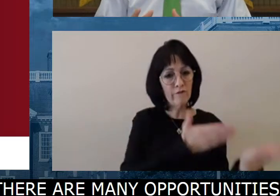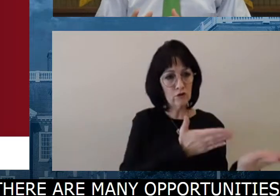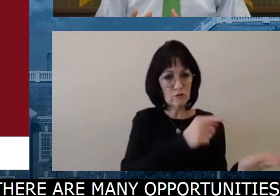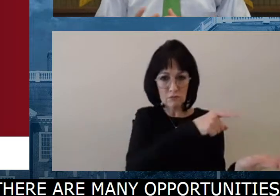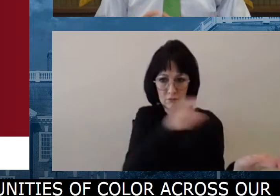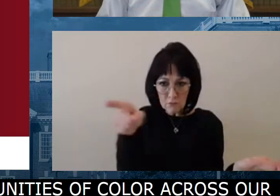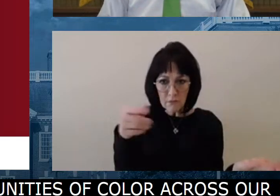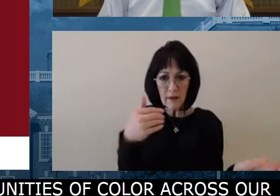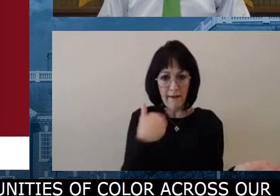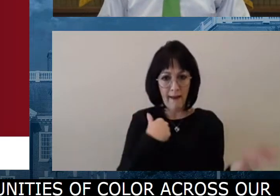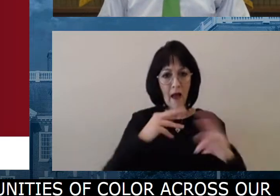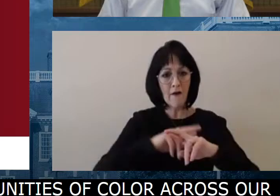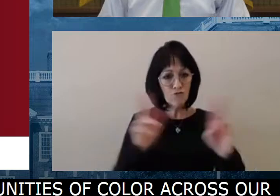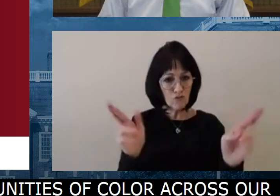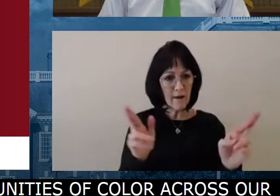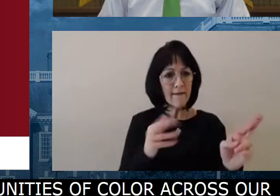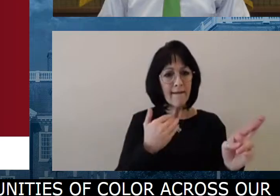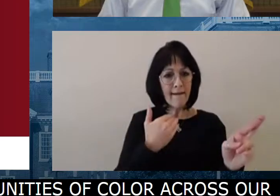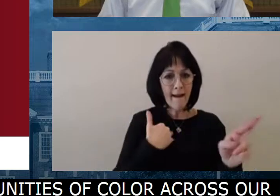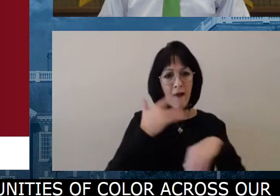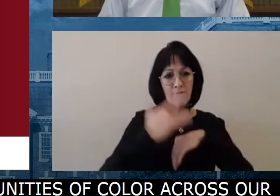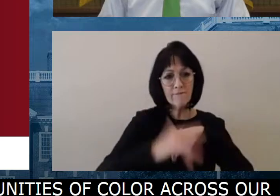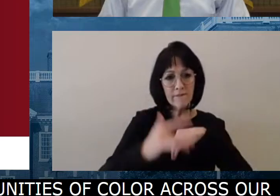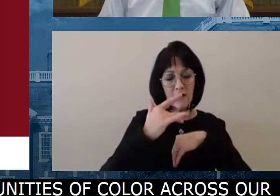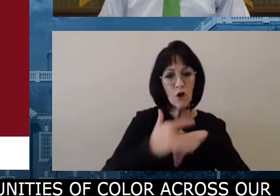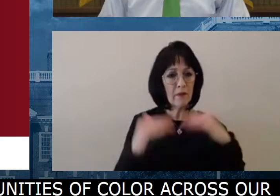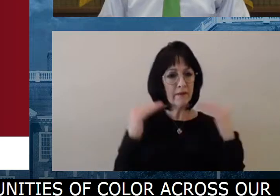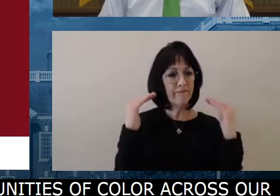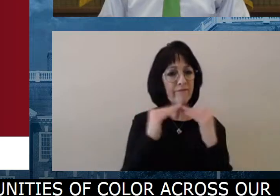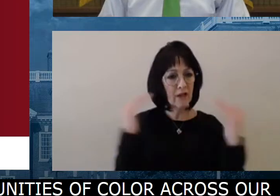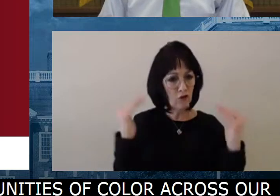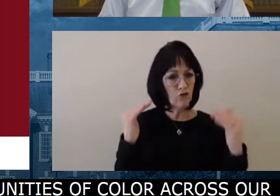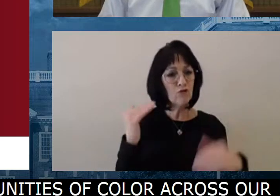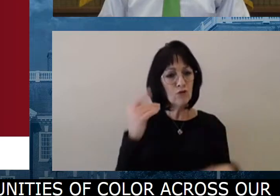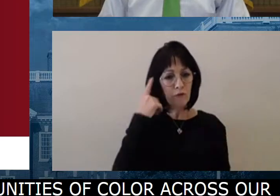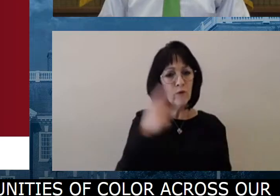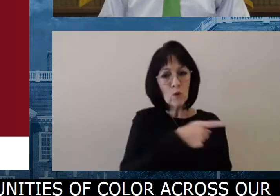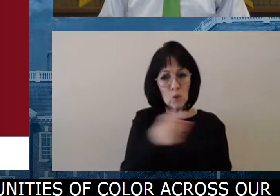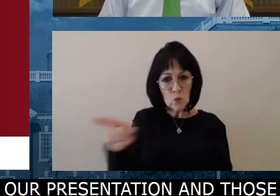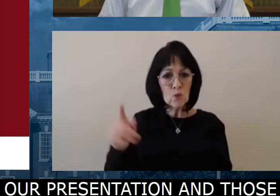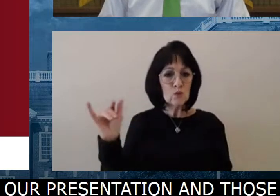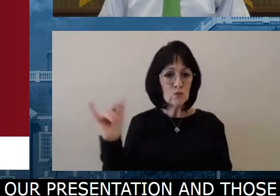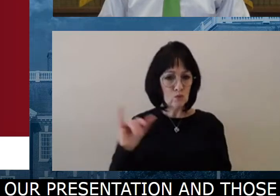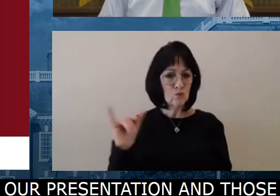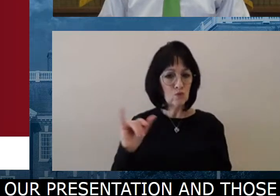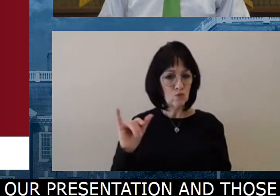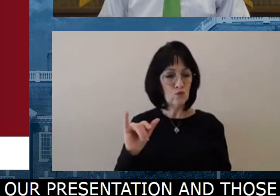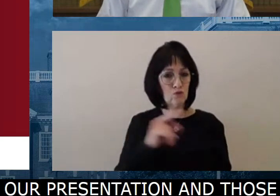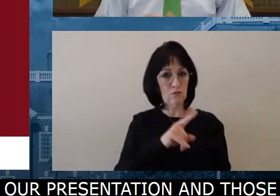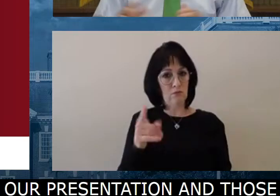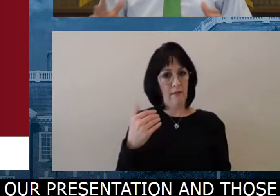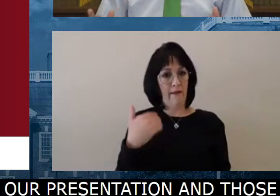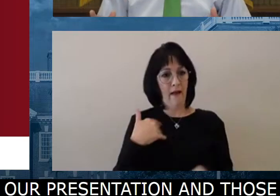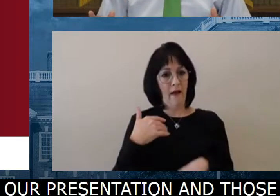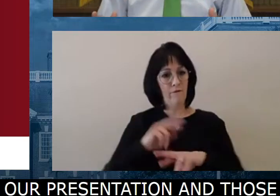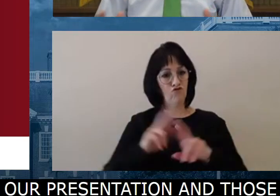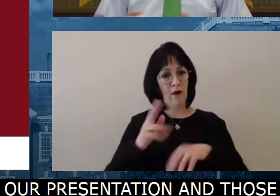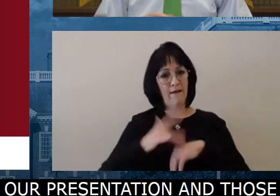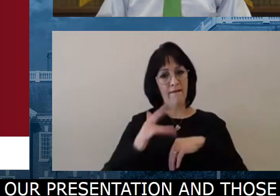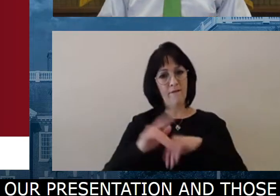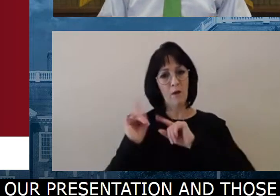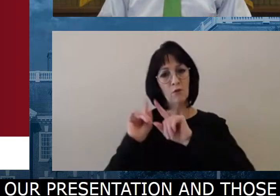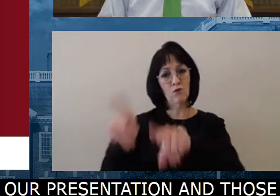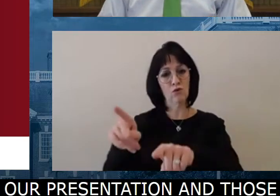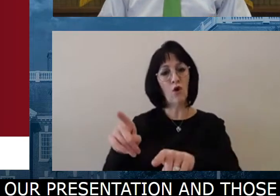an equitable distribution and a fair distribution across our state. It's something that we'll continue to focus on. We rely